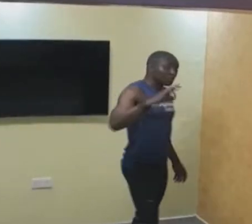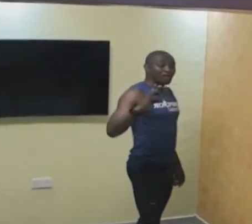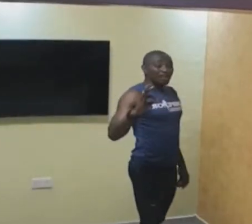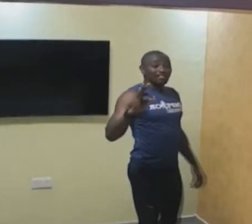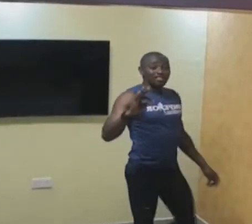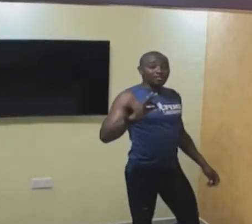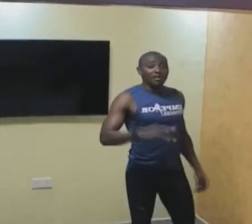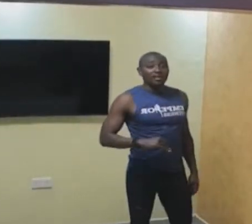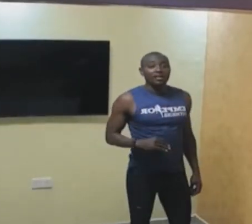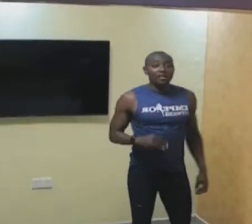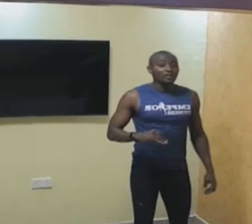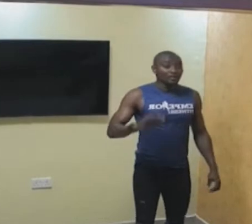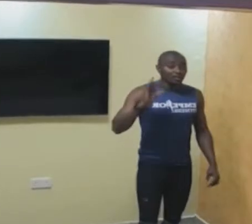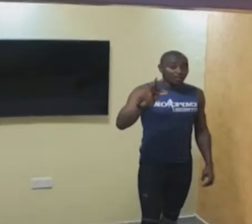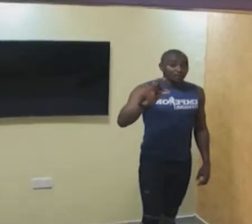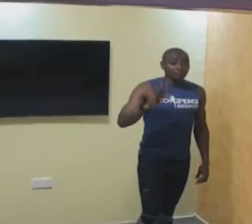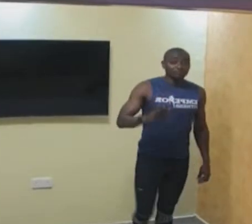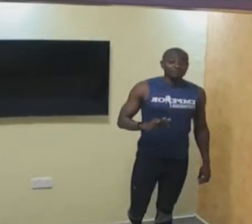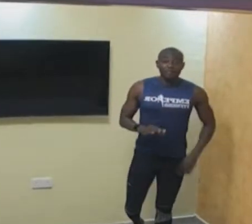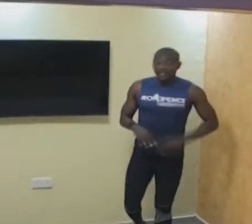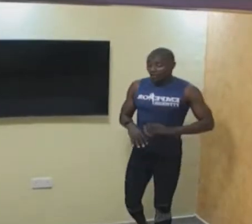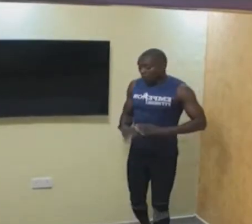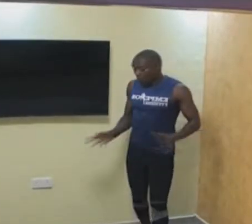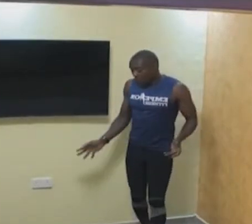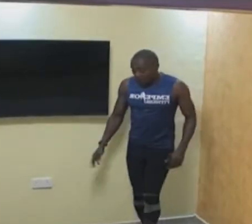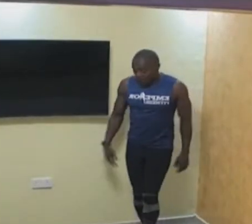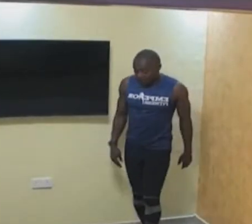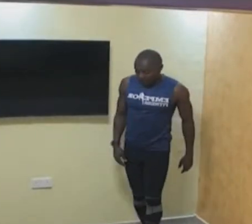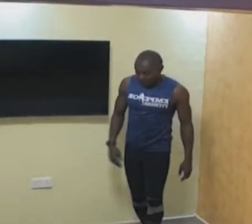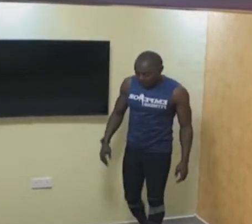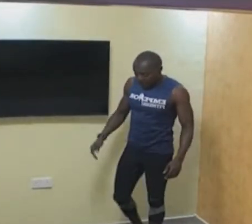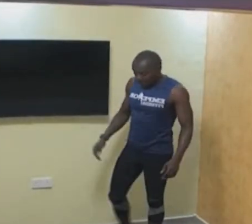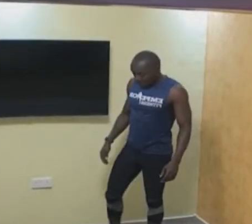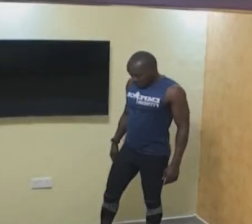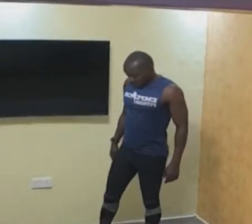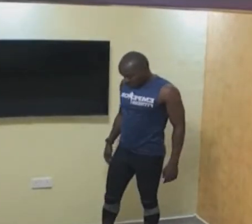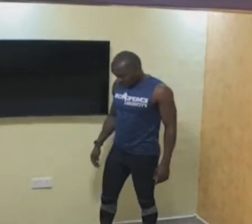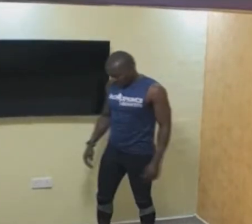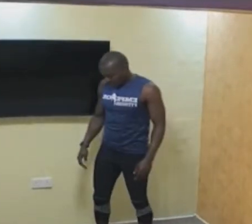even if you don't have a gym, in all your workouts,